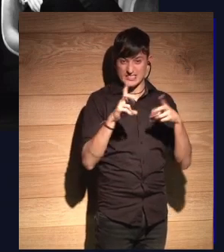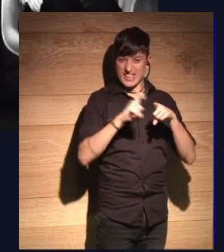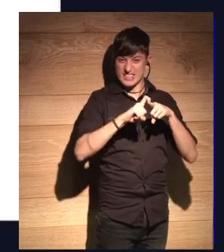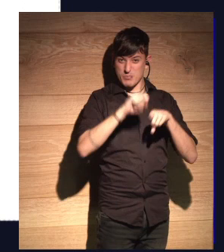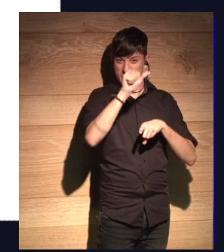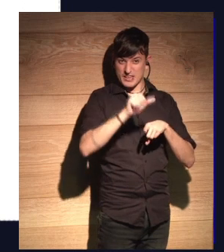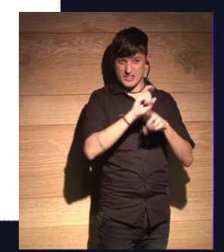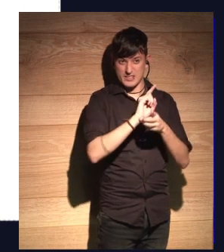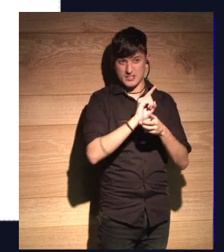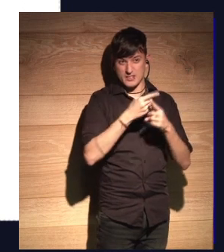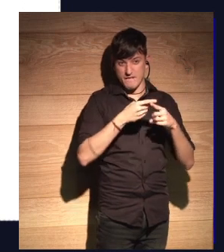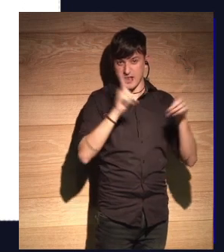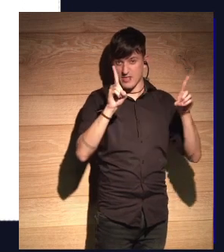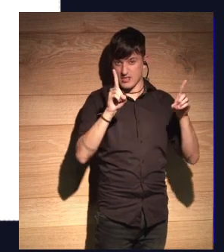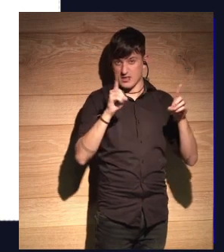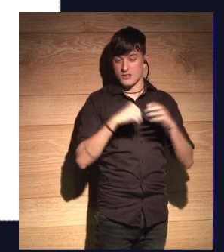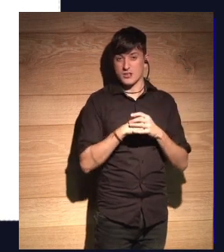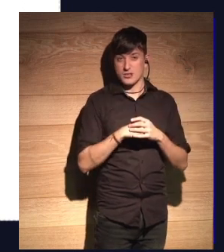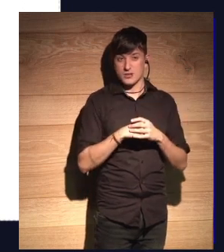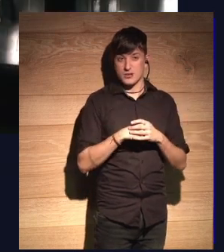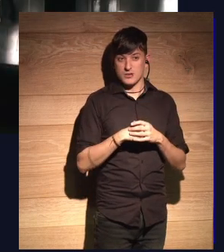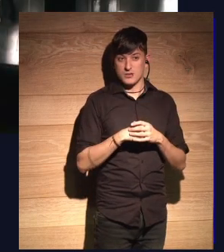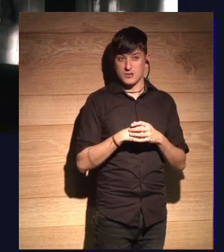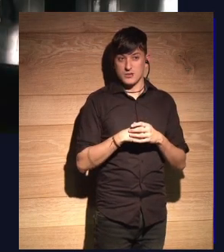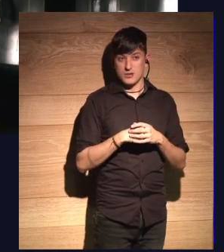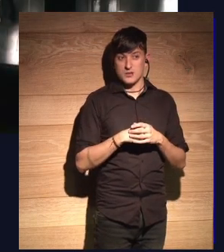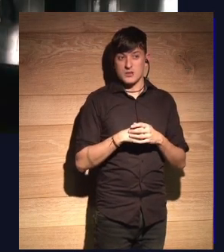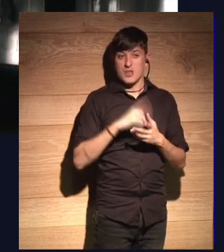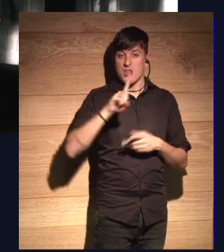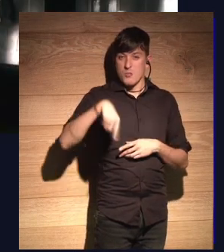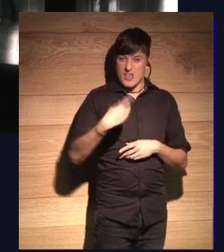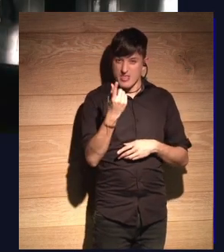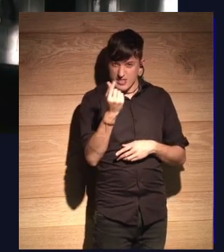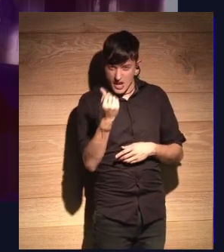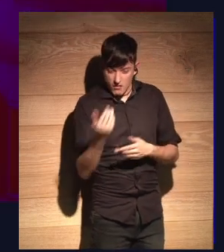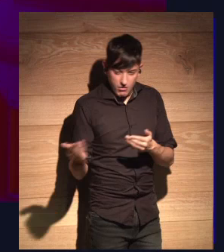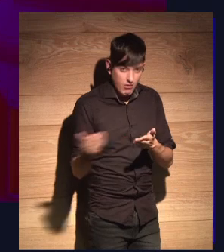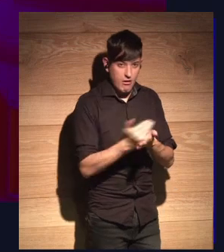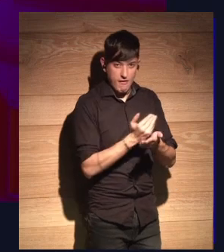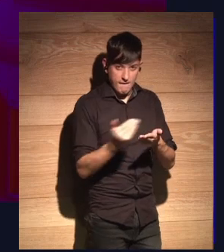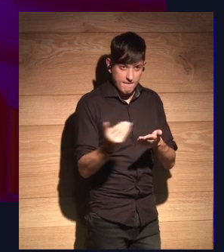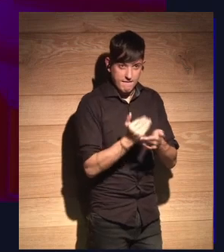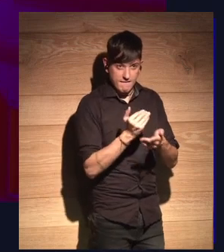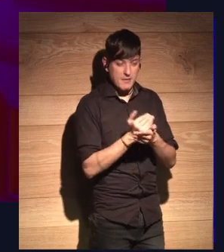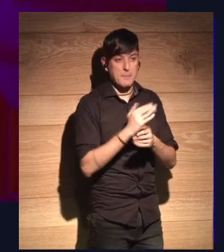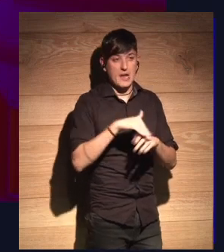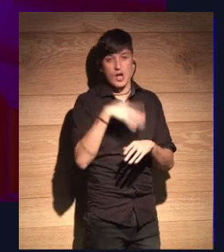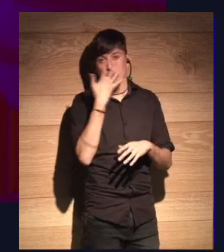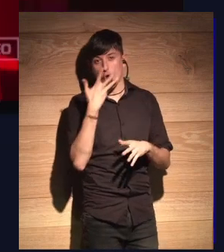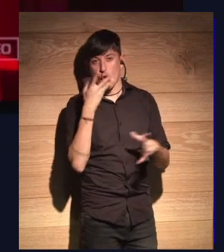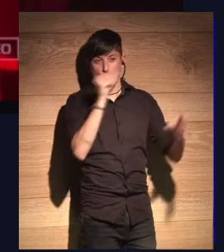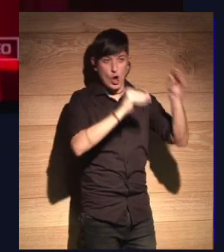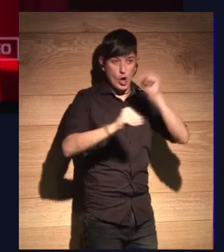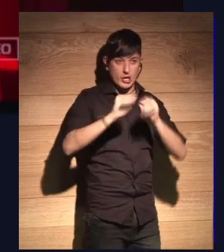long it took. And then there was the fundraising, and then there was the color correcting, and, you know, all of these things that